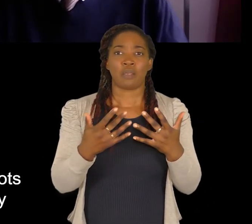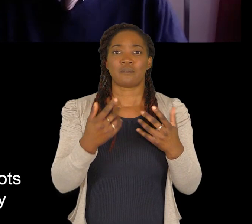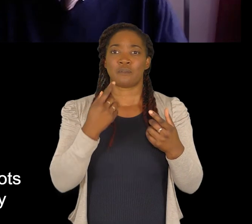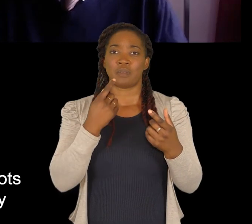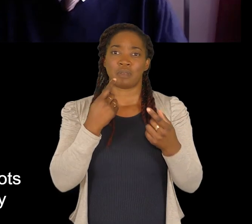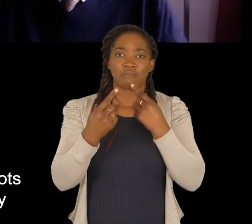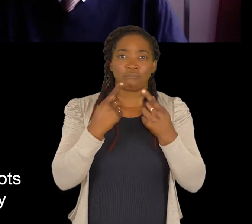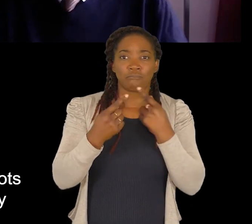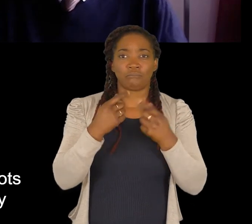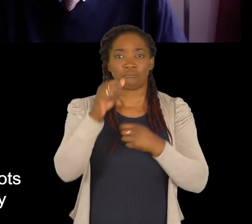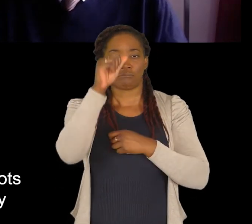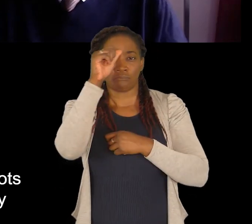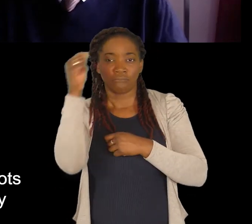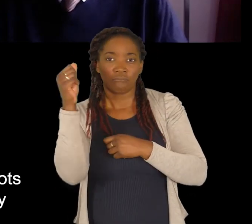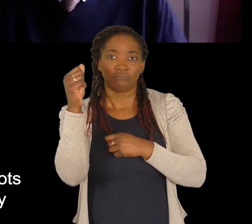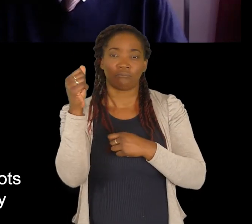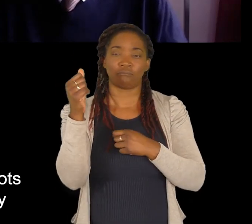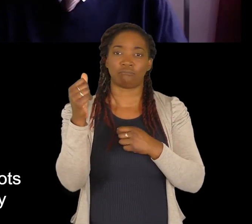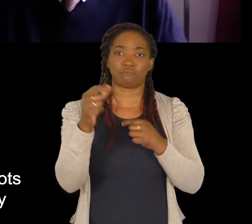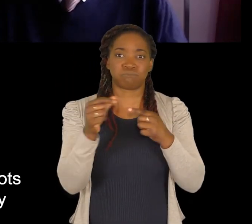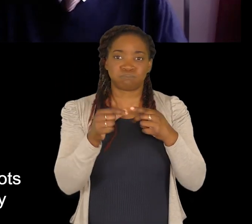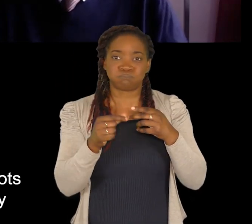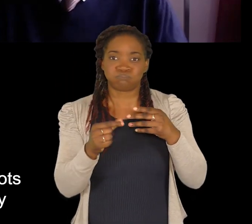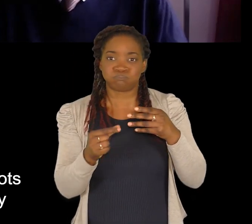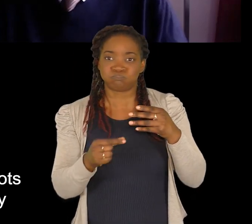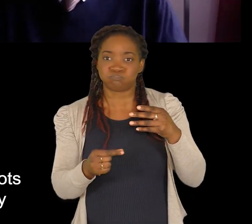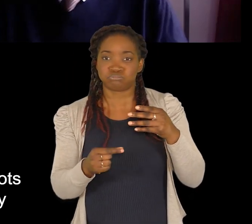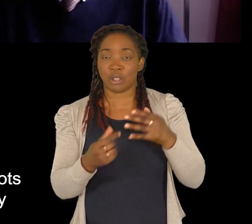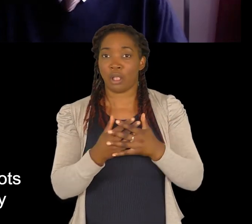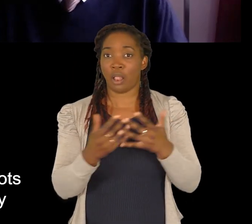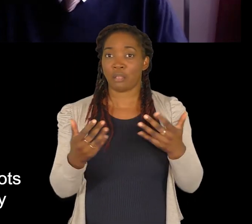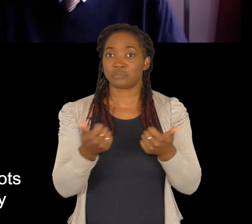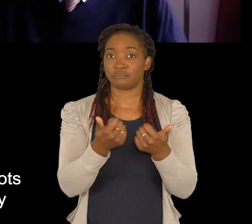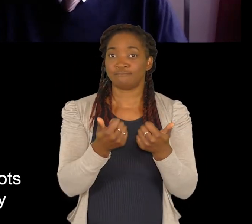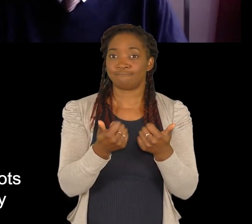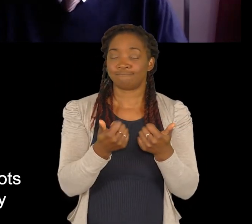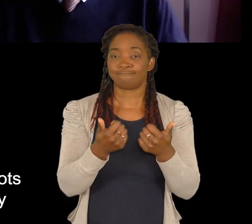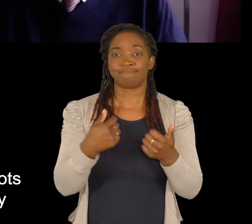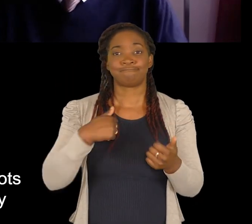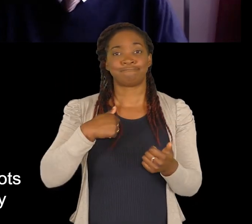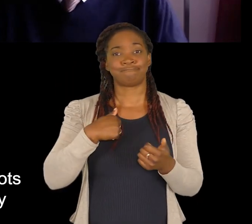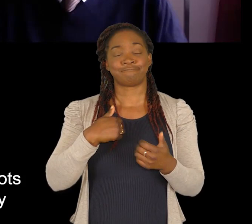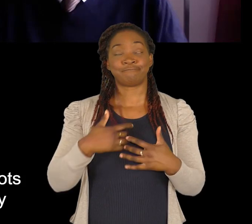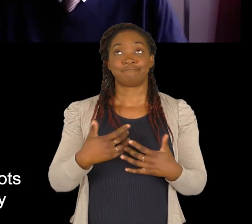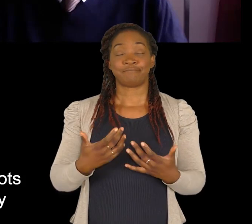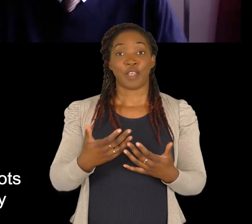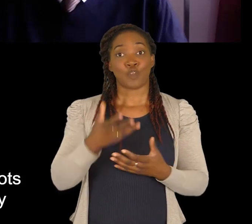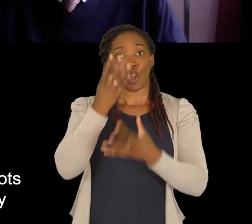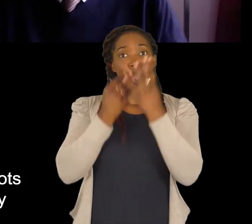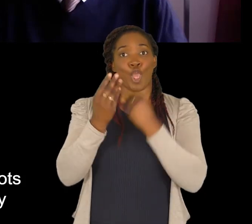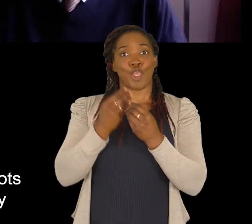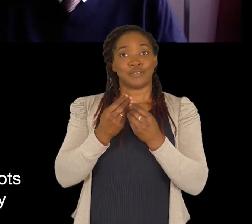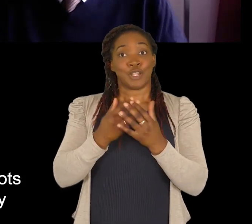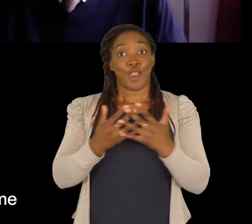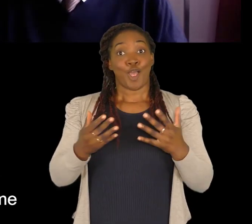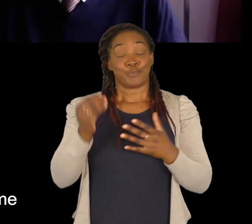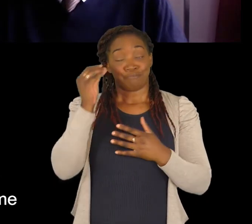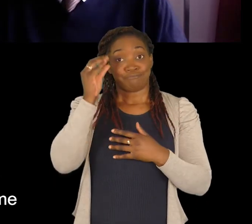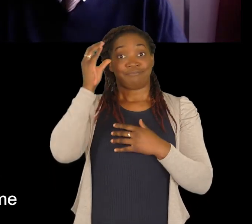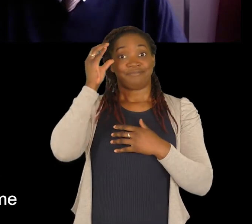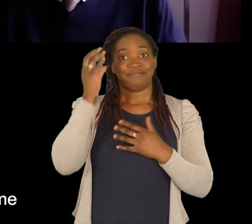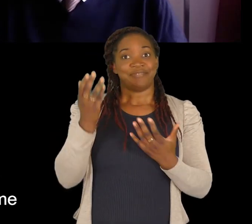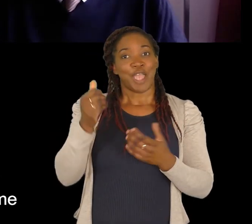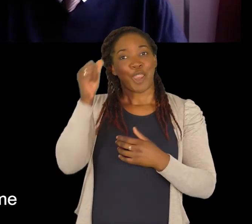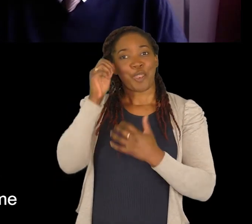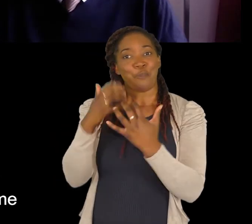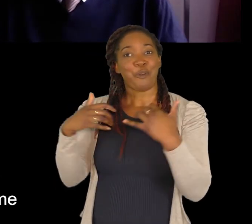incredible pieces of wisdom and lots of tips. I certainly have learned a lot today, and I